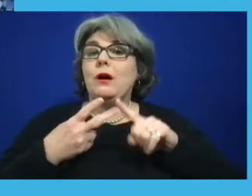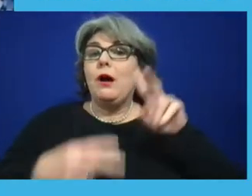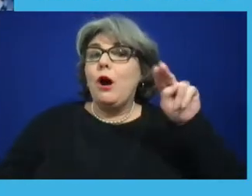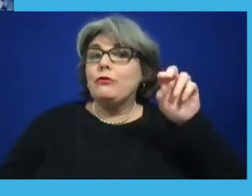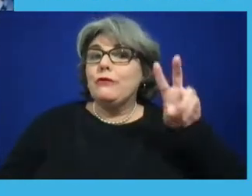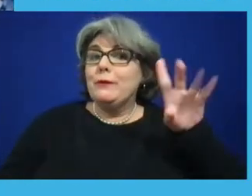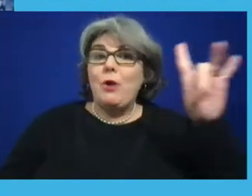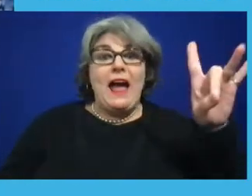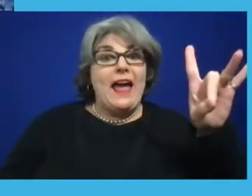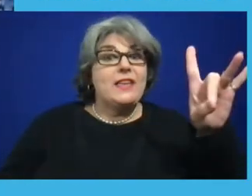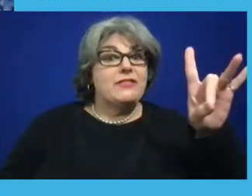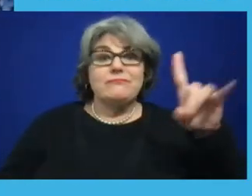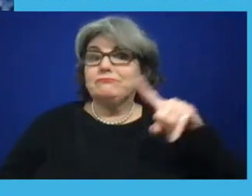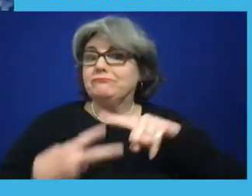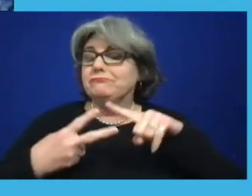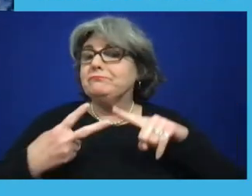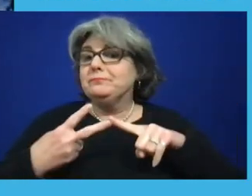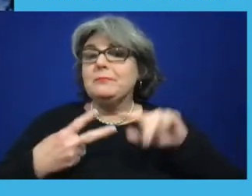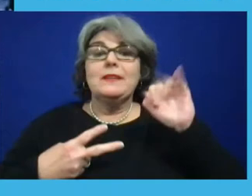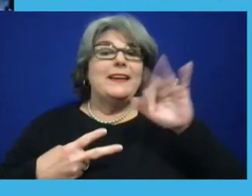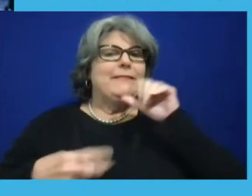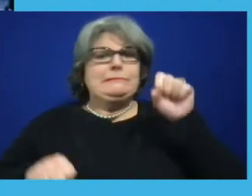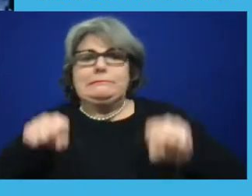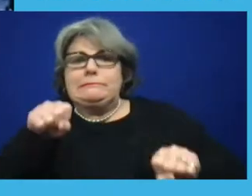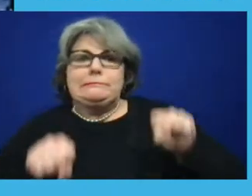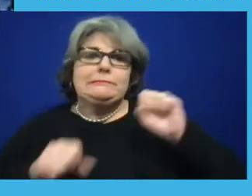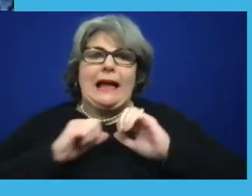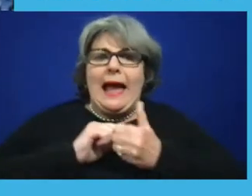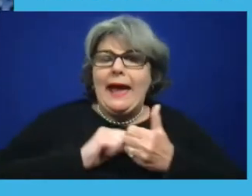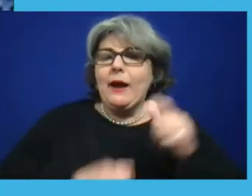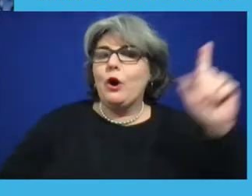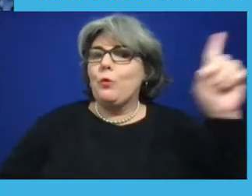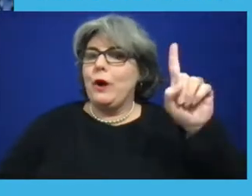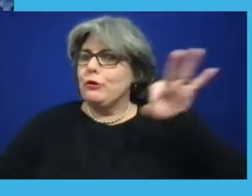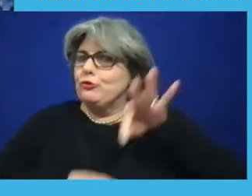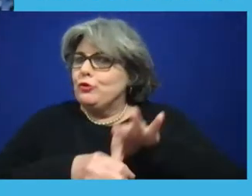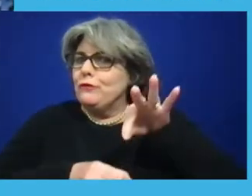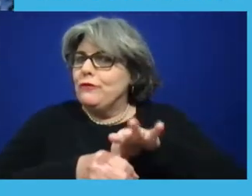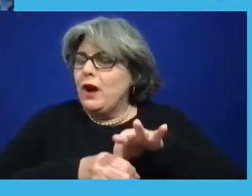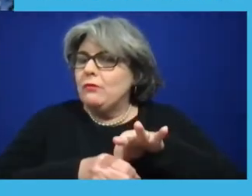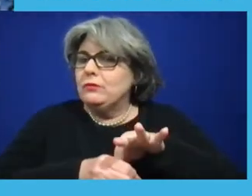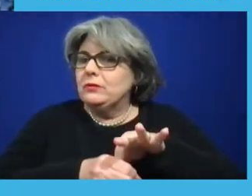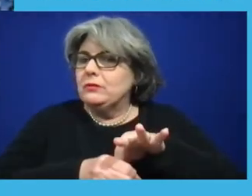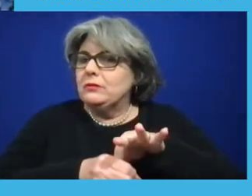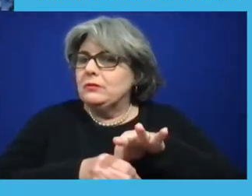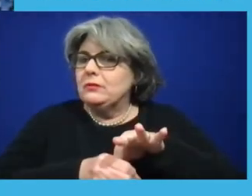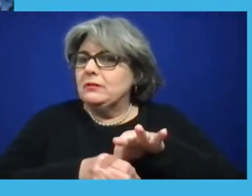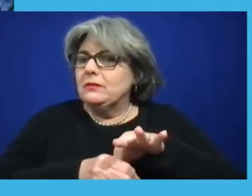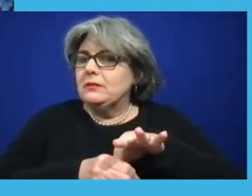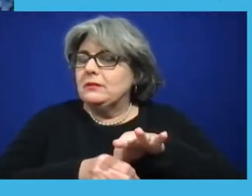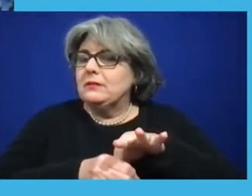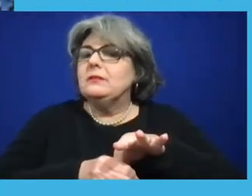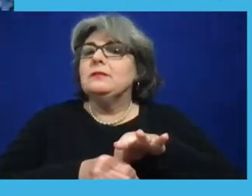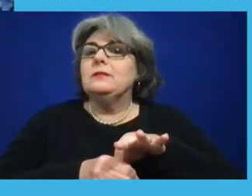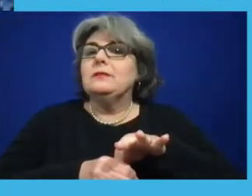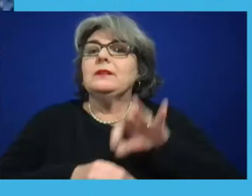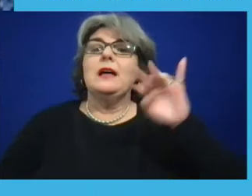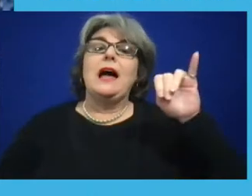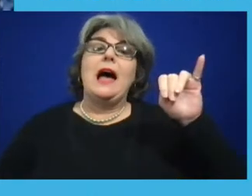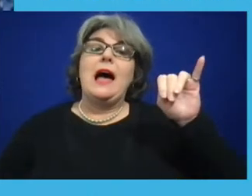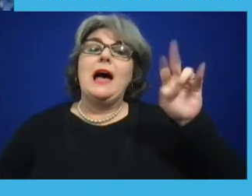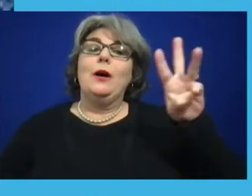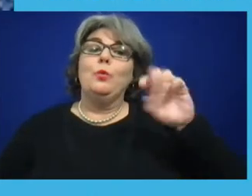Friday. Or you can vote at your polling place on November 8th. And if you're not sure how or where to